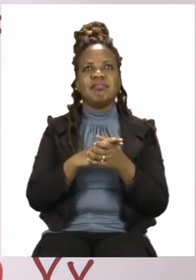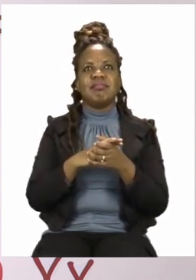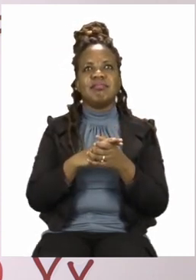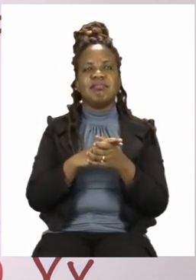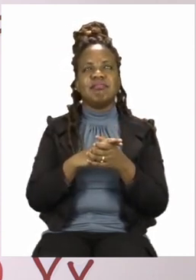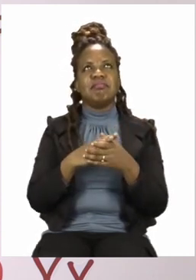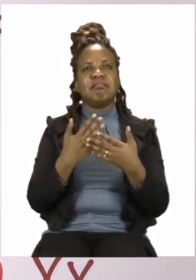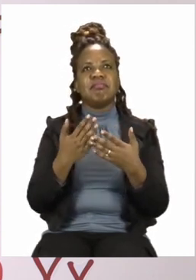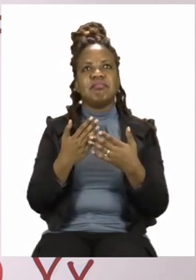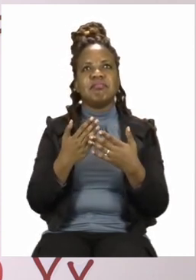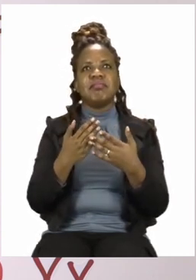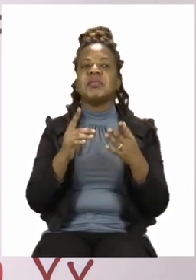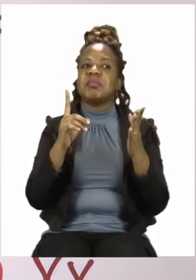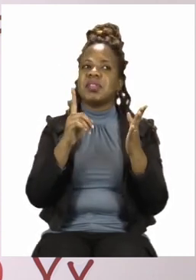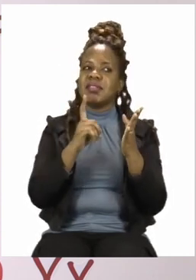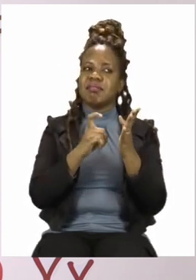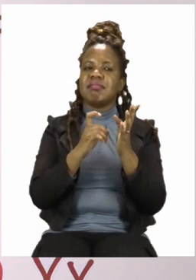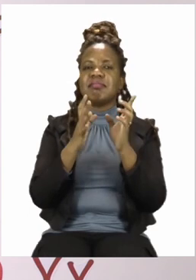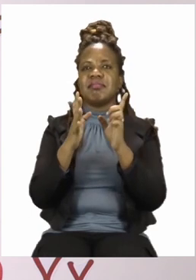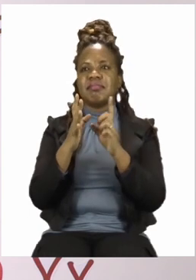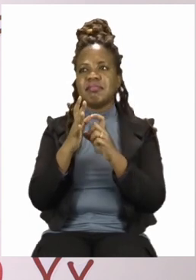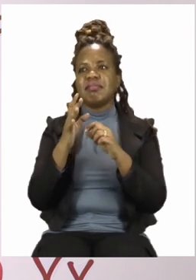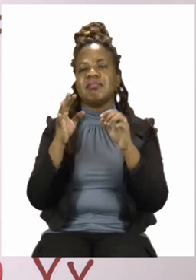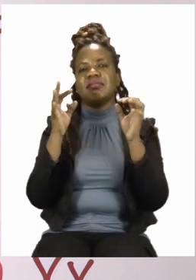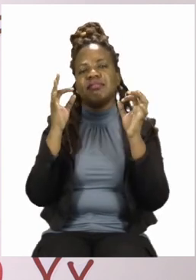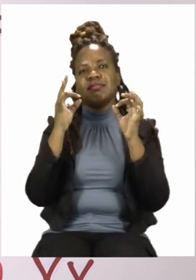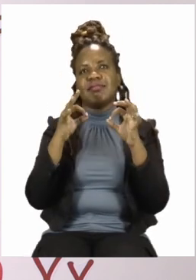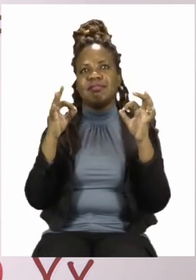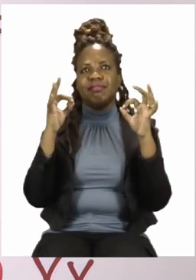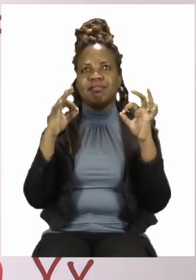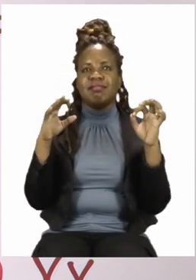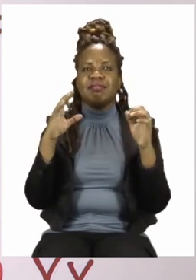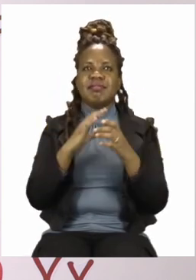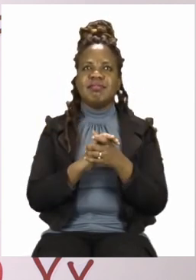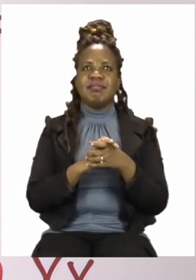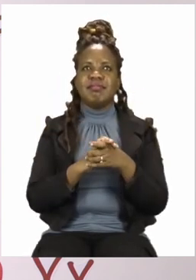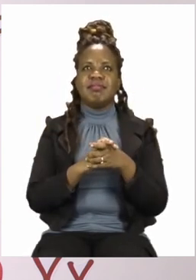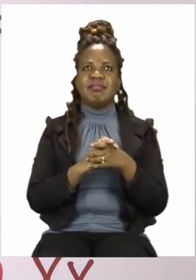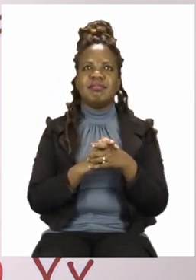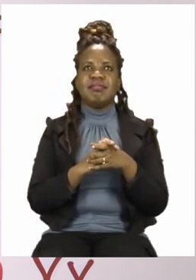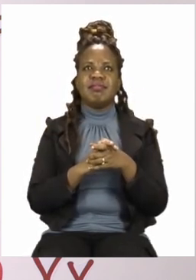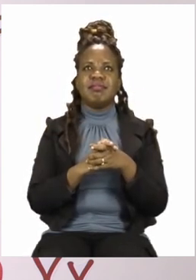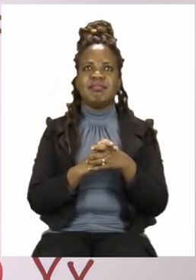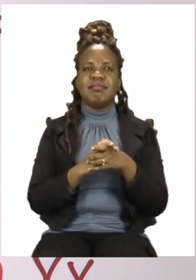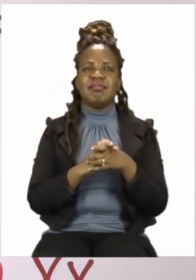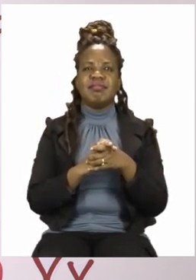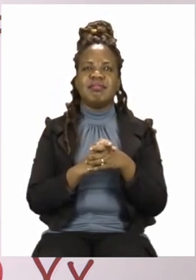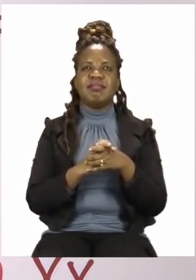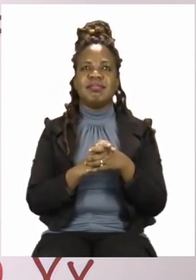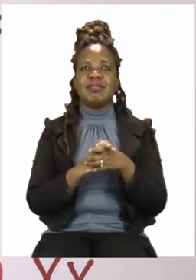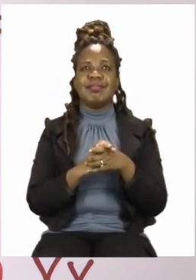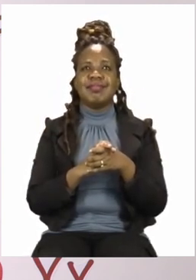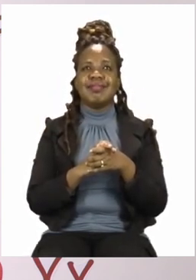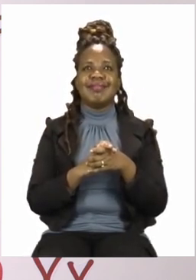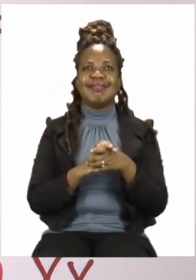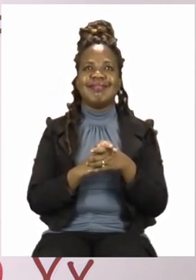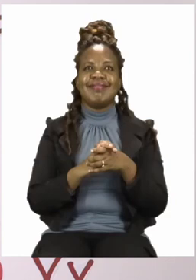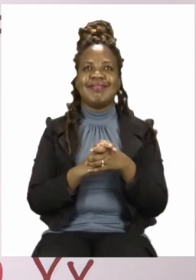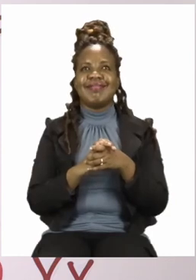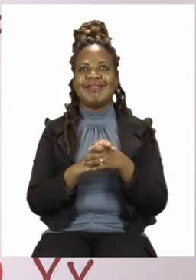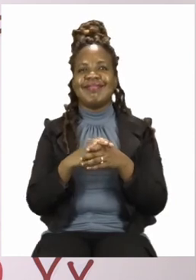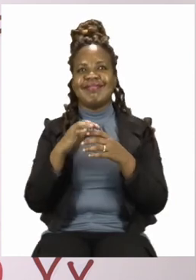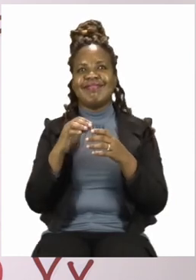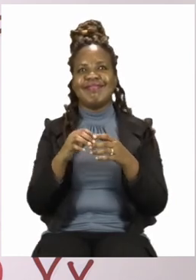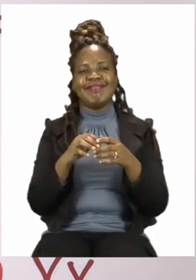our sanitizing song. Yes, I think that one is good. So we're going to start and we're going to sing